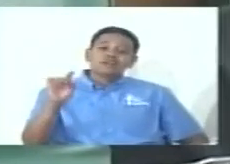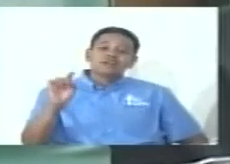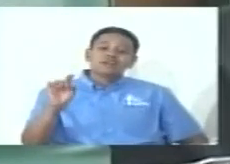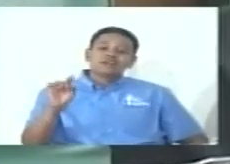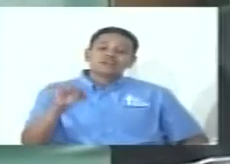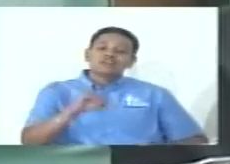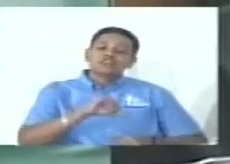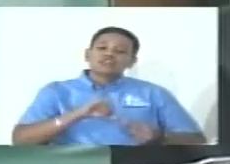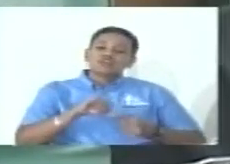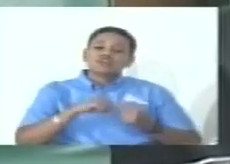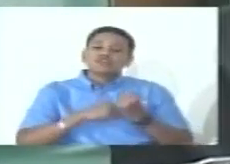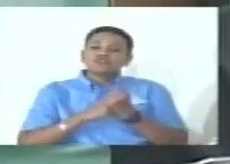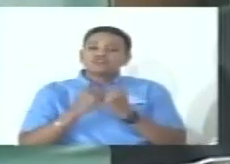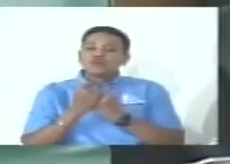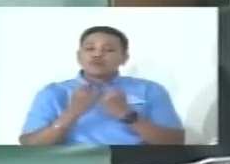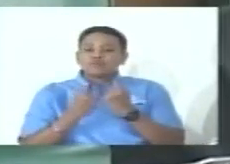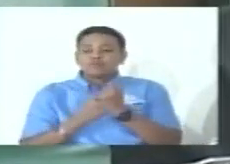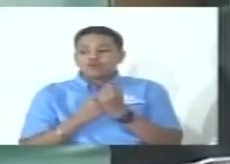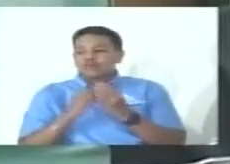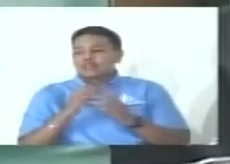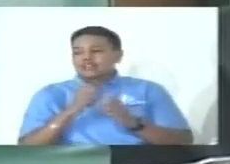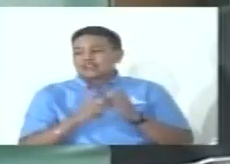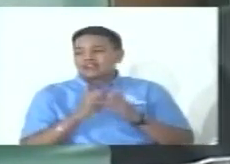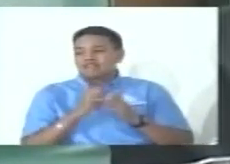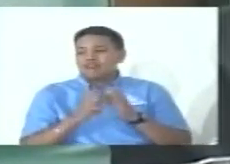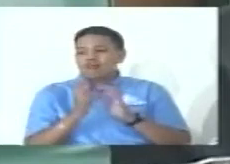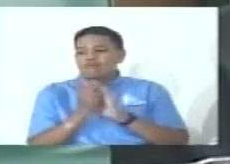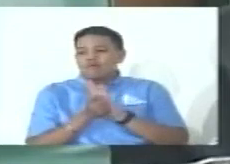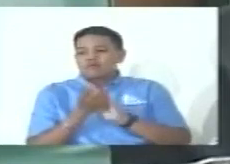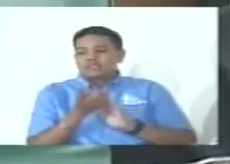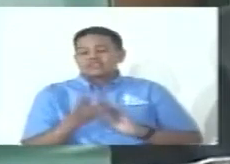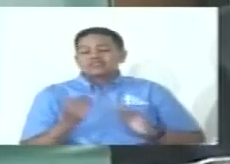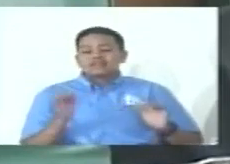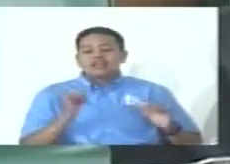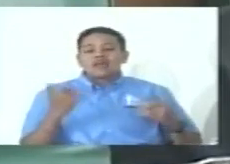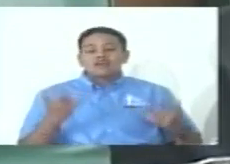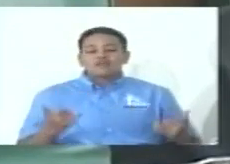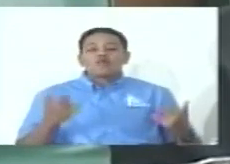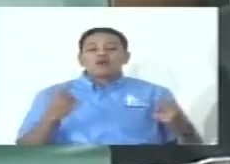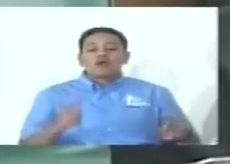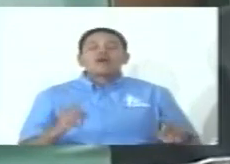need each other in difficult moments like this.